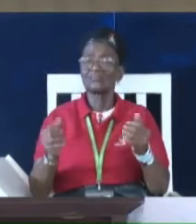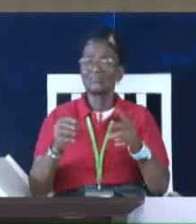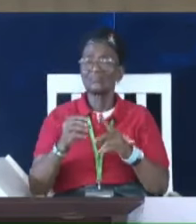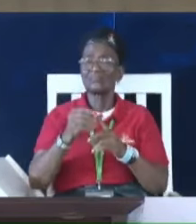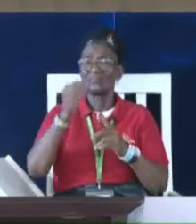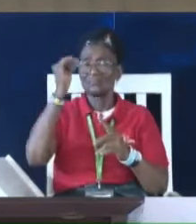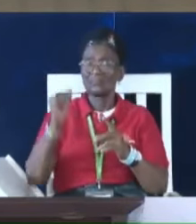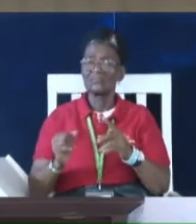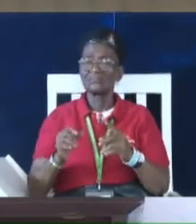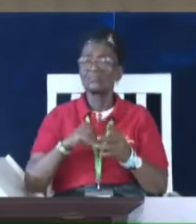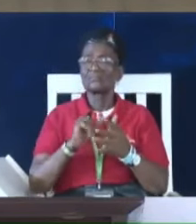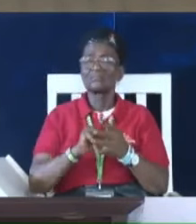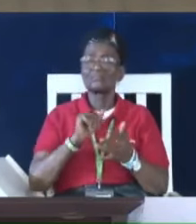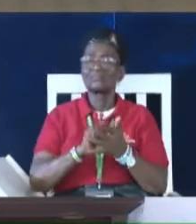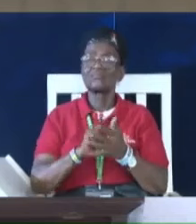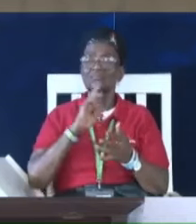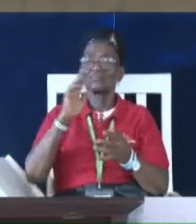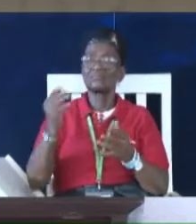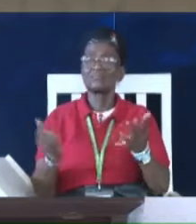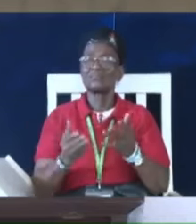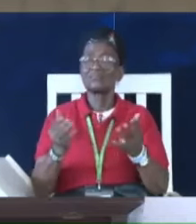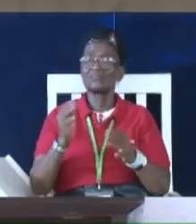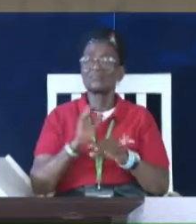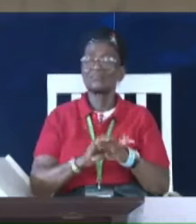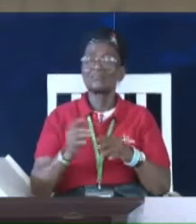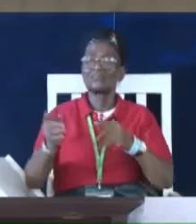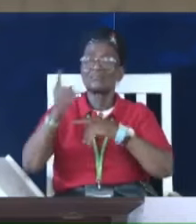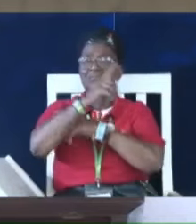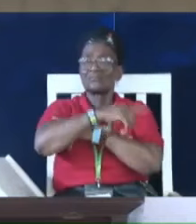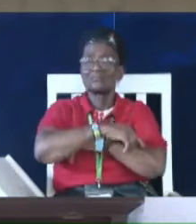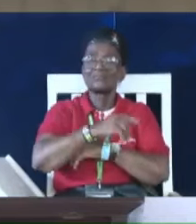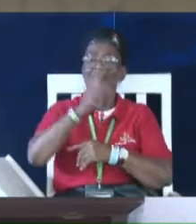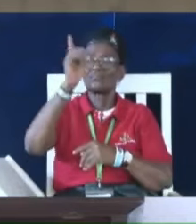especially those who are here on day one.